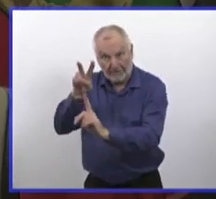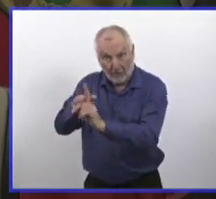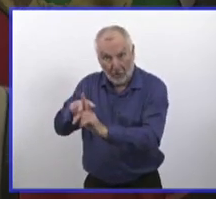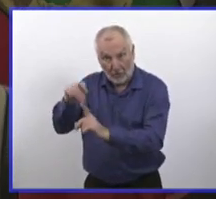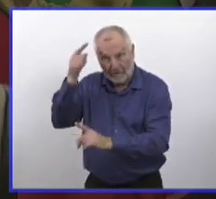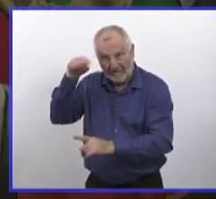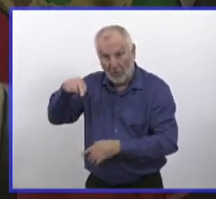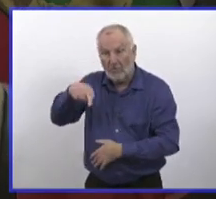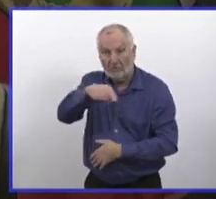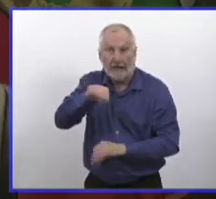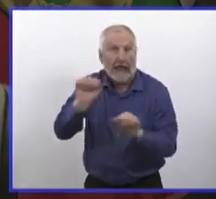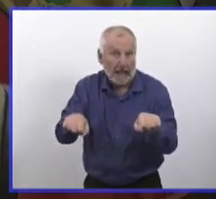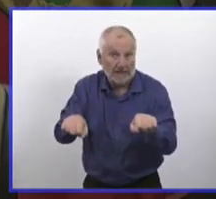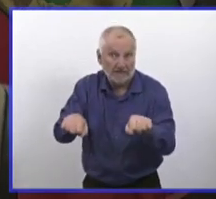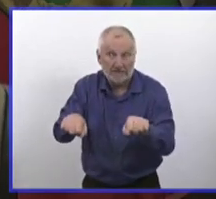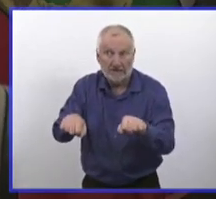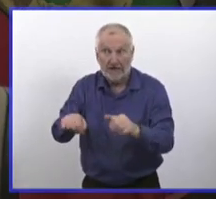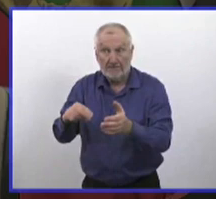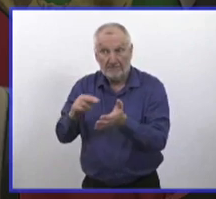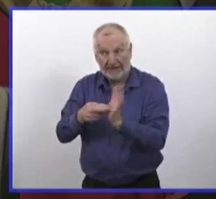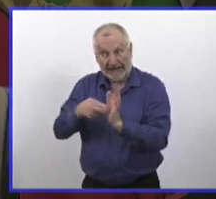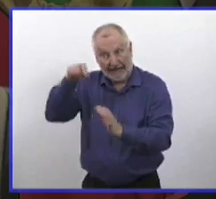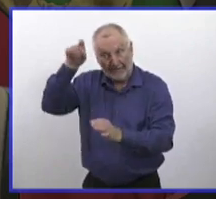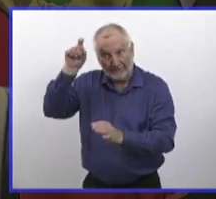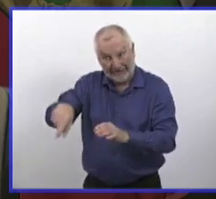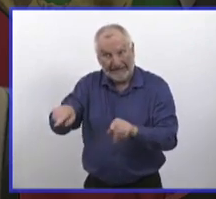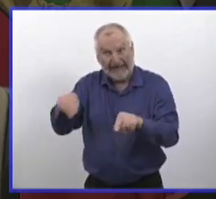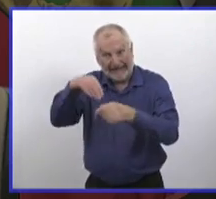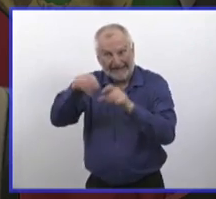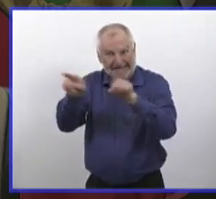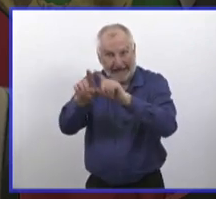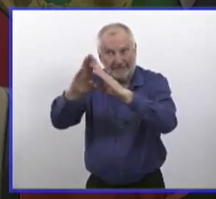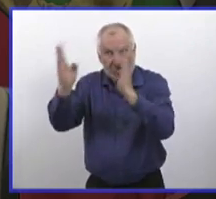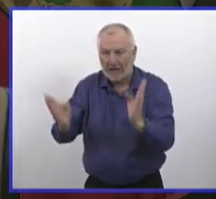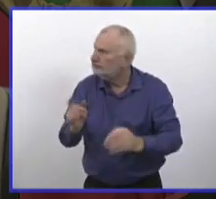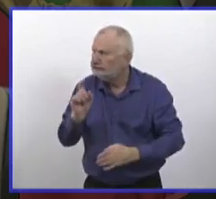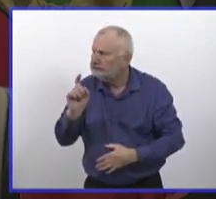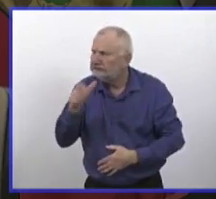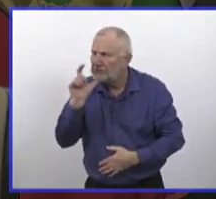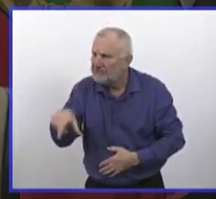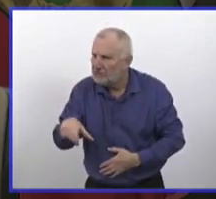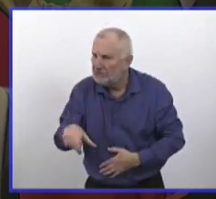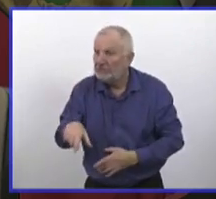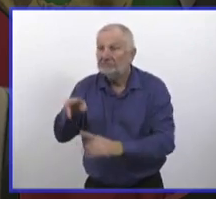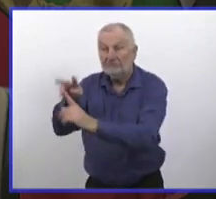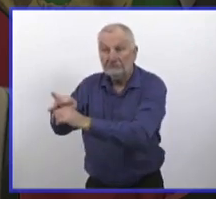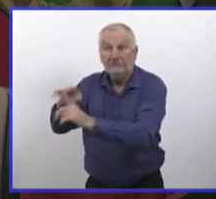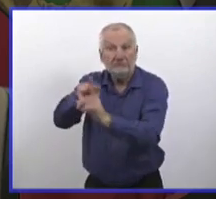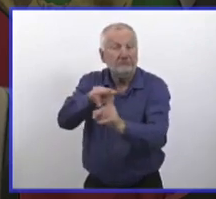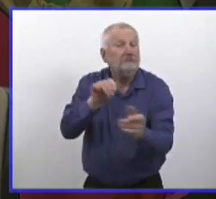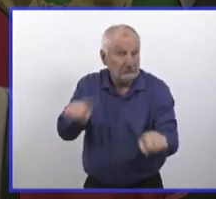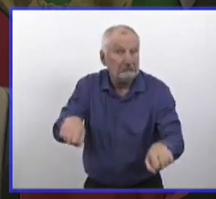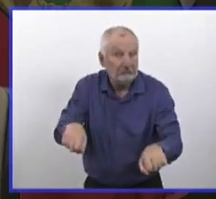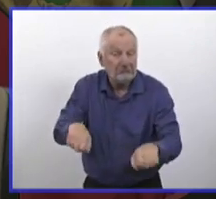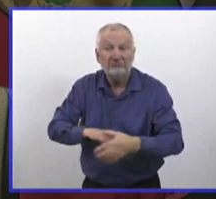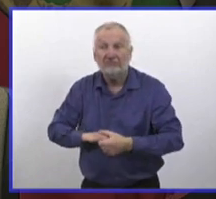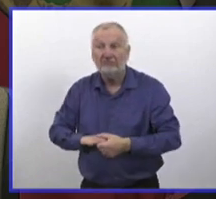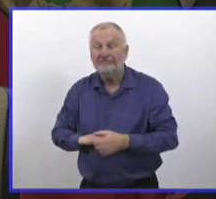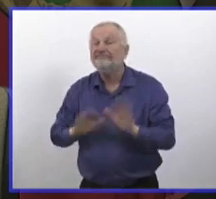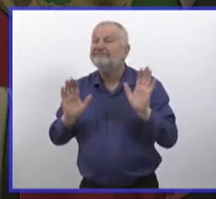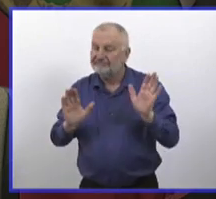not necessarily same household. I think that's all I have on that one.